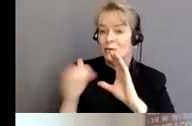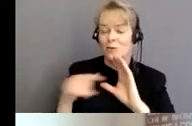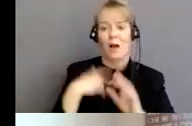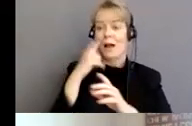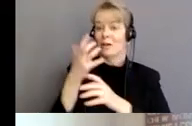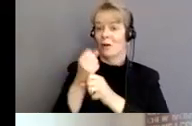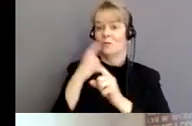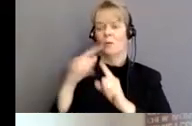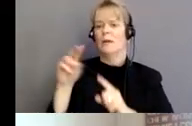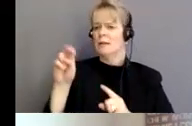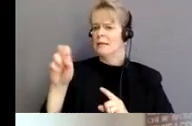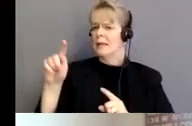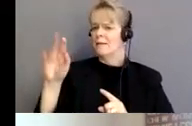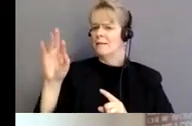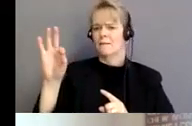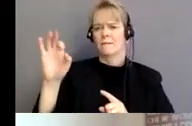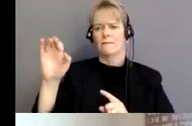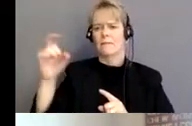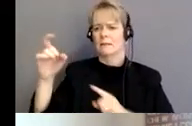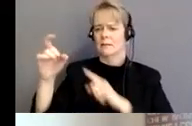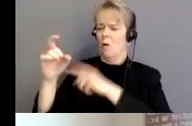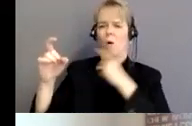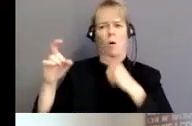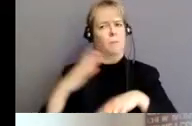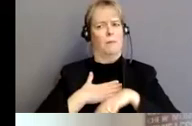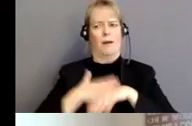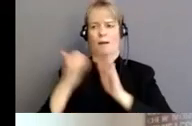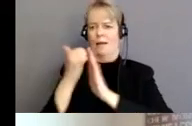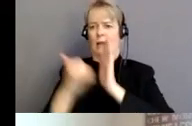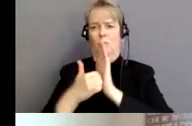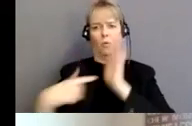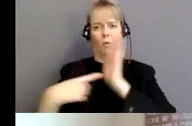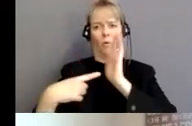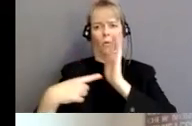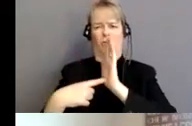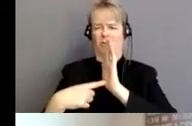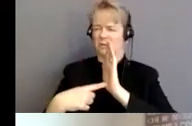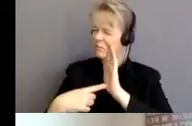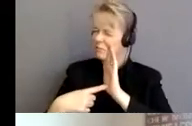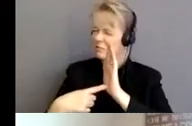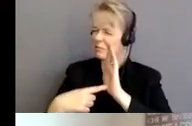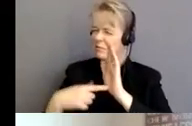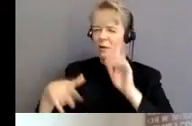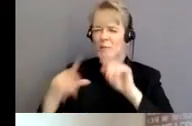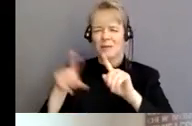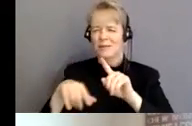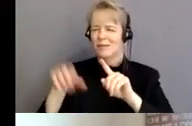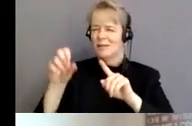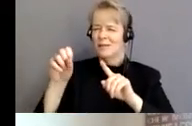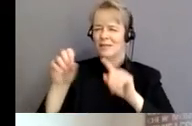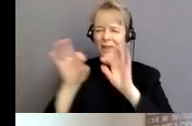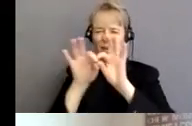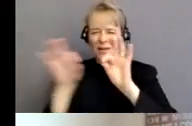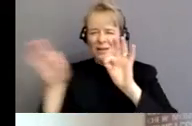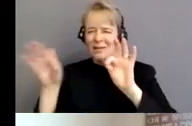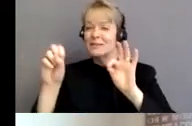Netflix, that my account was in arrears. But when you look at the address line, it's not from Netflix. It's a